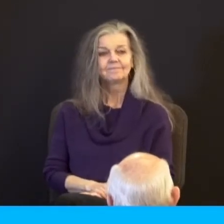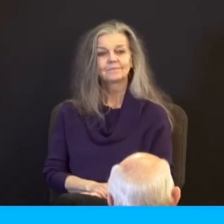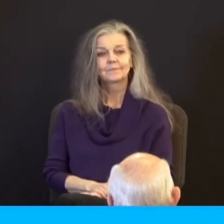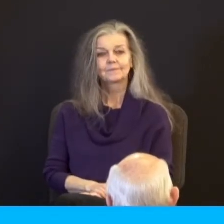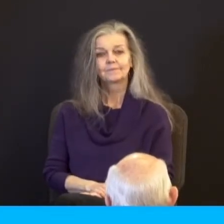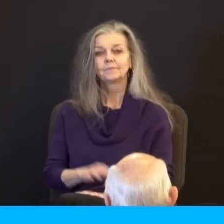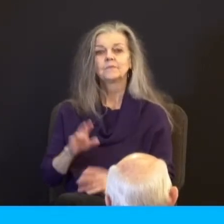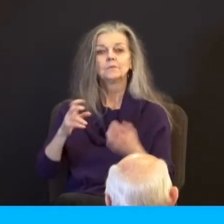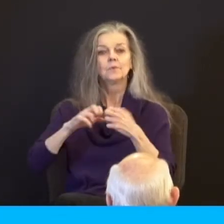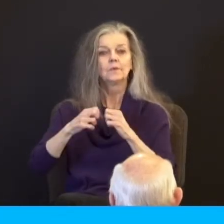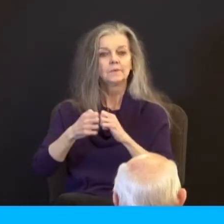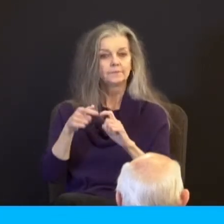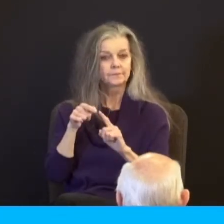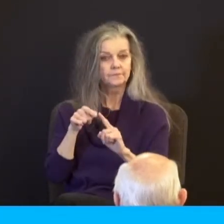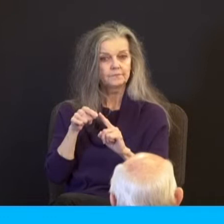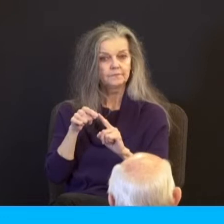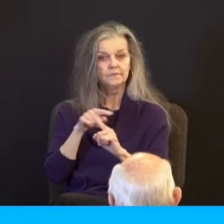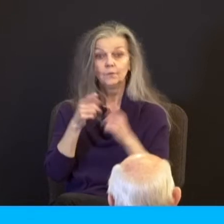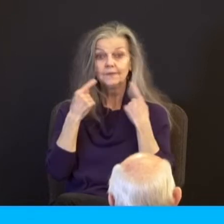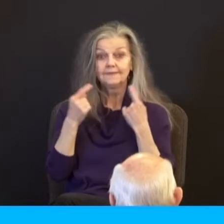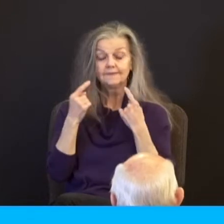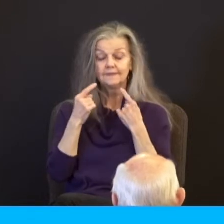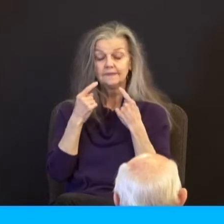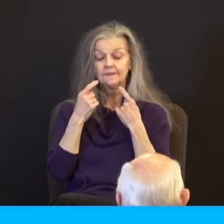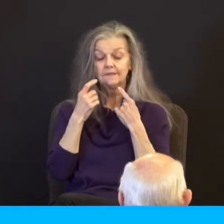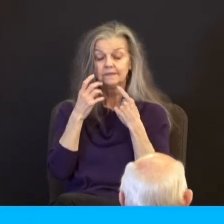See, here's the problem. When sin gets a hold of you,